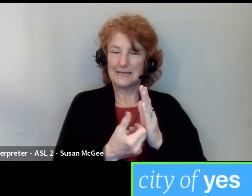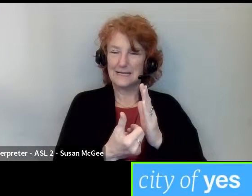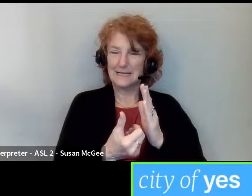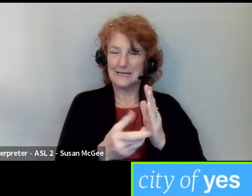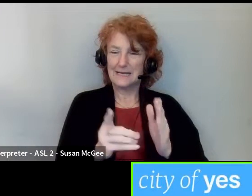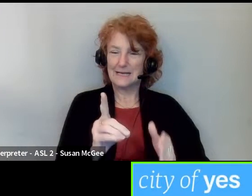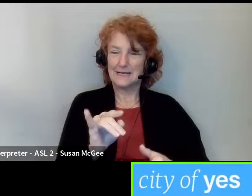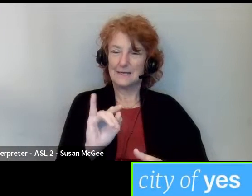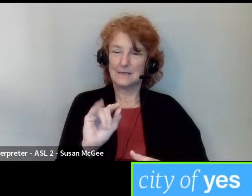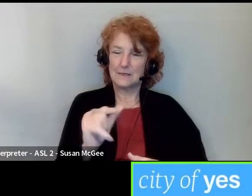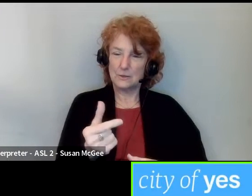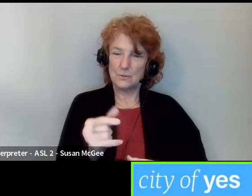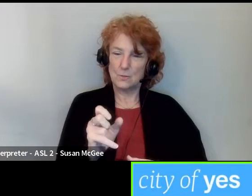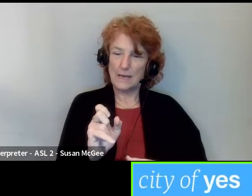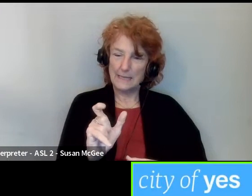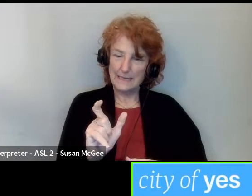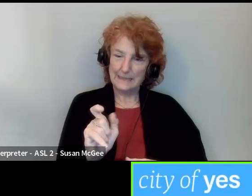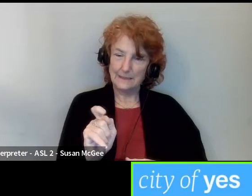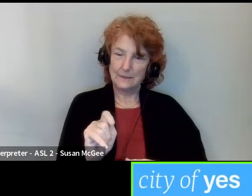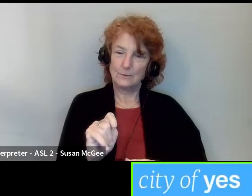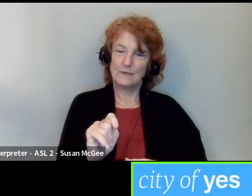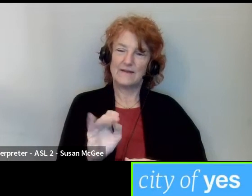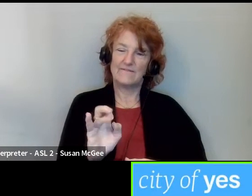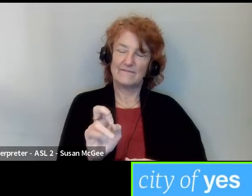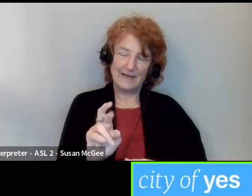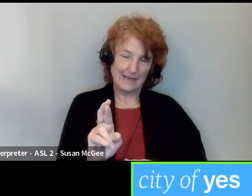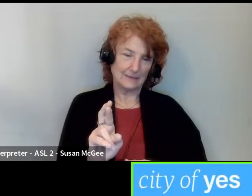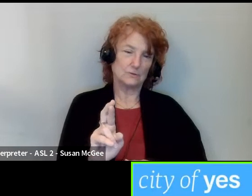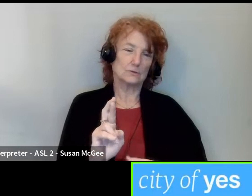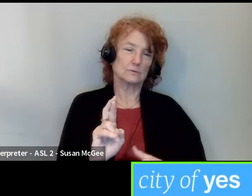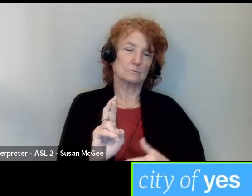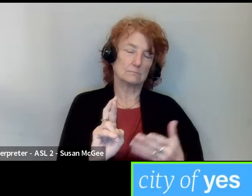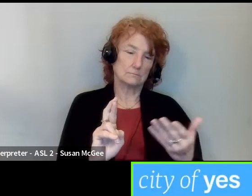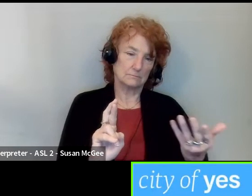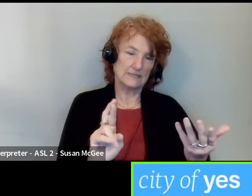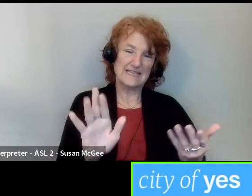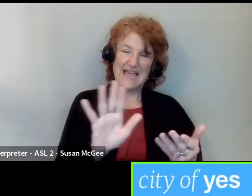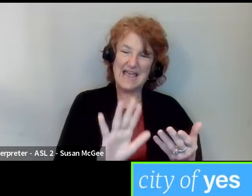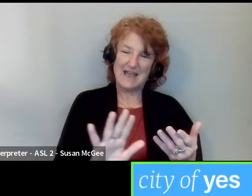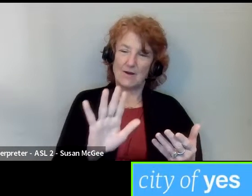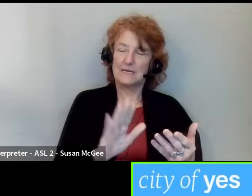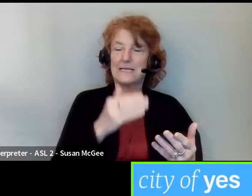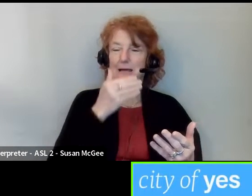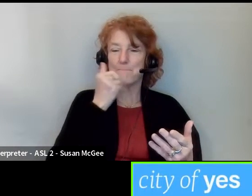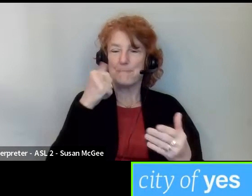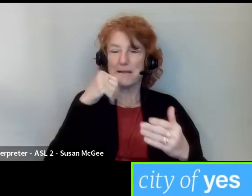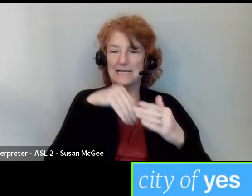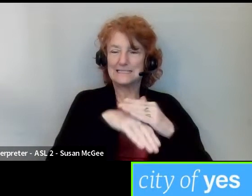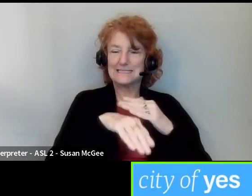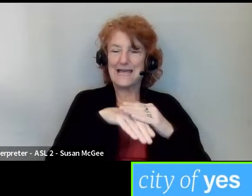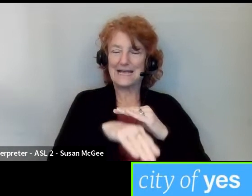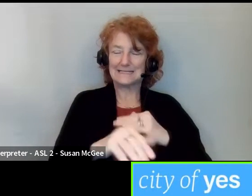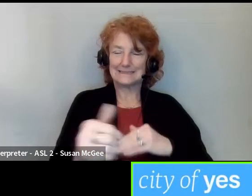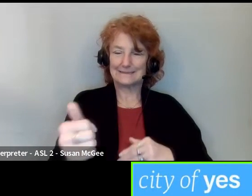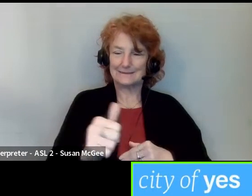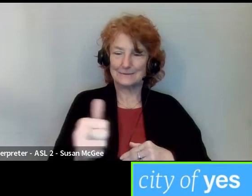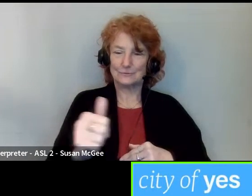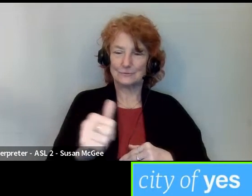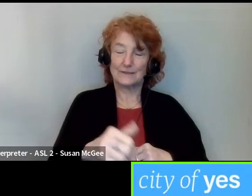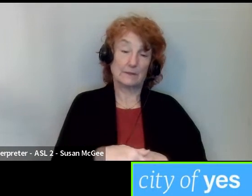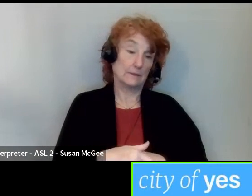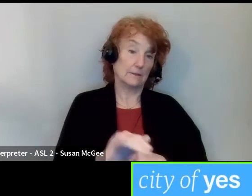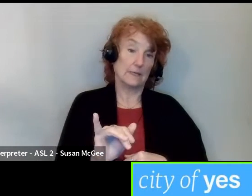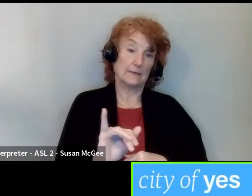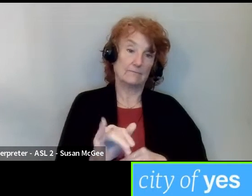which again is the part of our city that has the best access to transit. We think this could enable, in the high density districts, many of those are high density districts, that